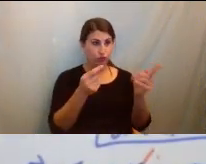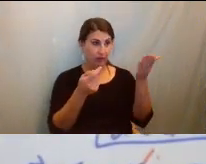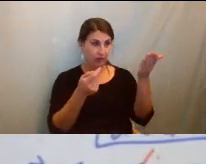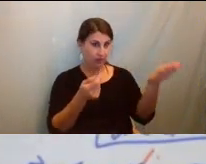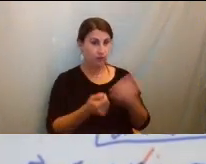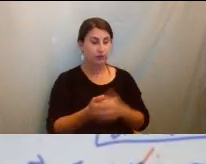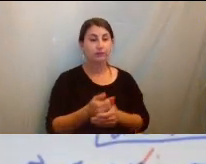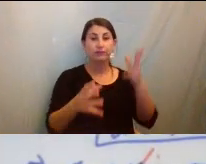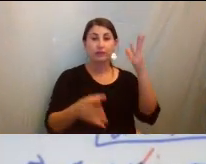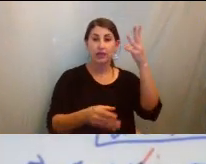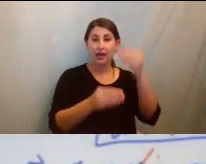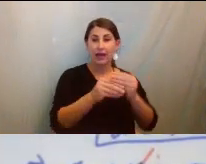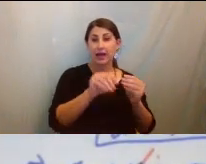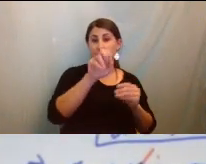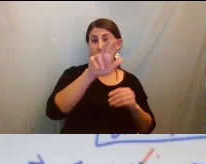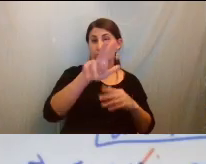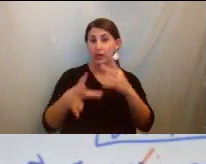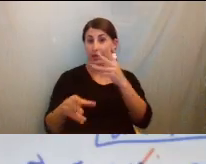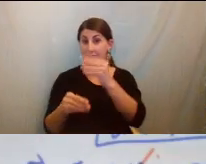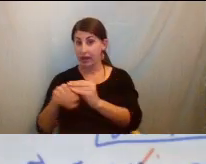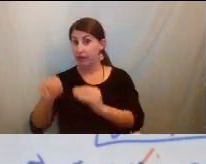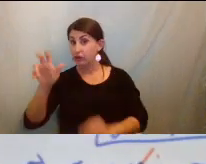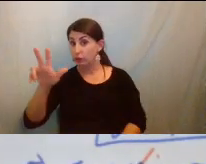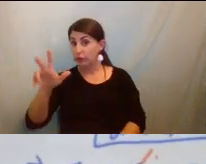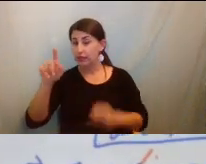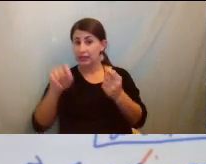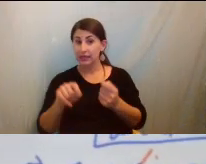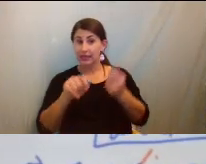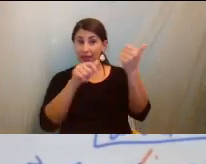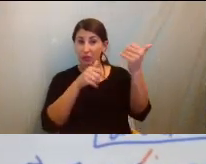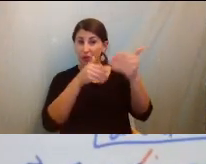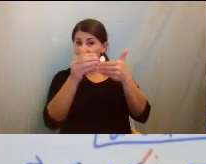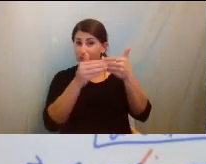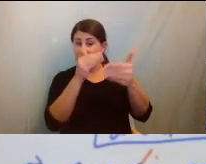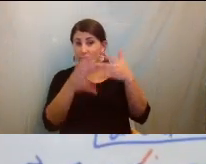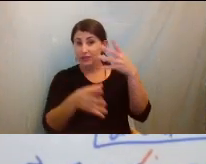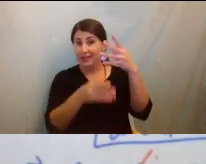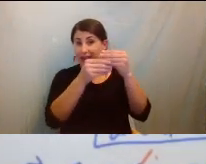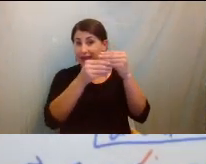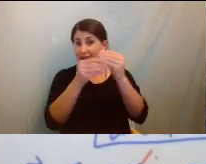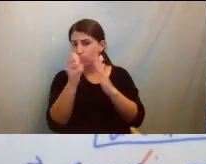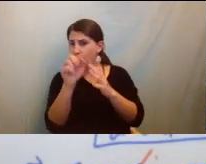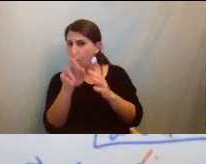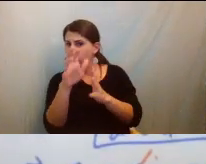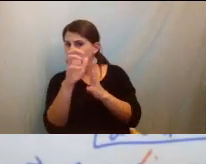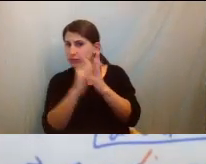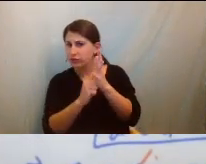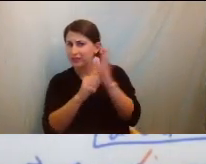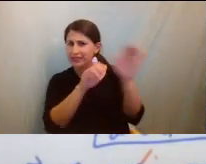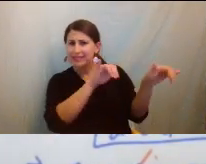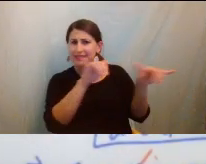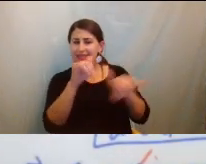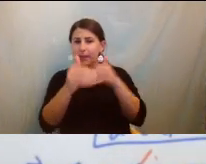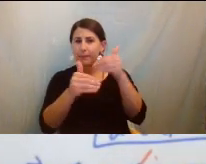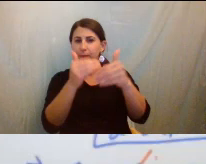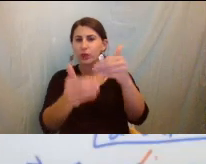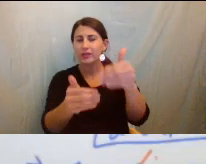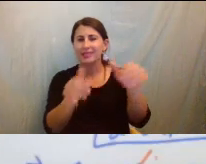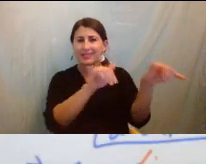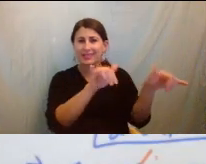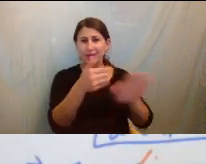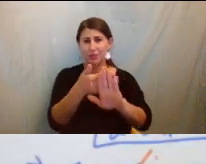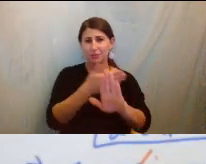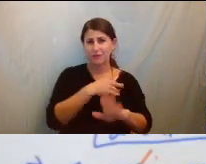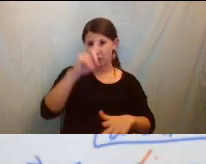Let's try the next one. So I'm going to add 3 to both sides. Get rid of what's being added or subtracted. It's the same process as what we